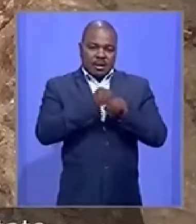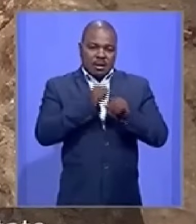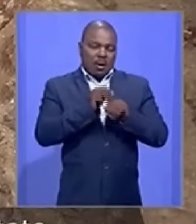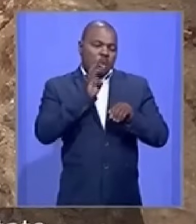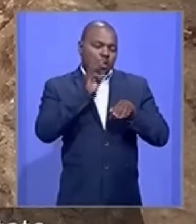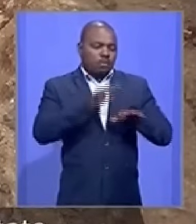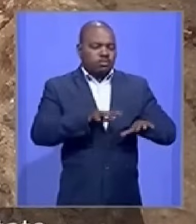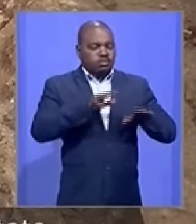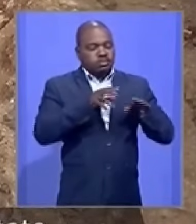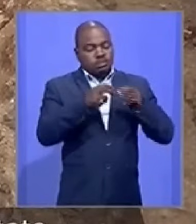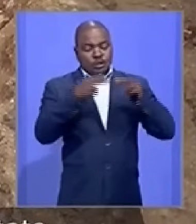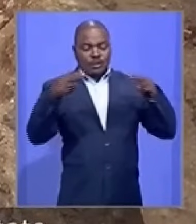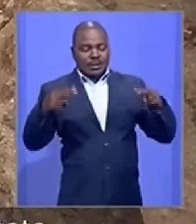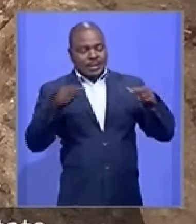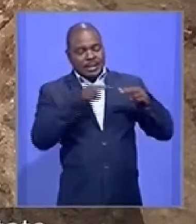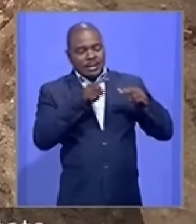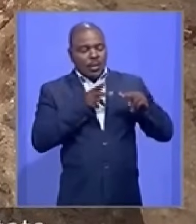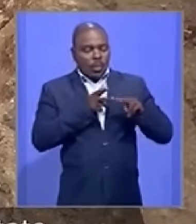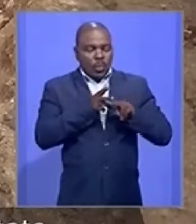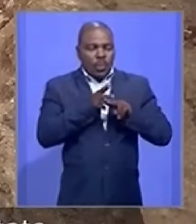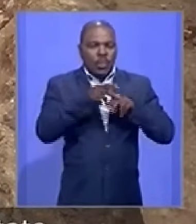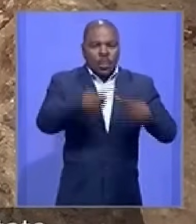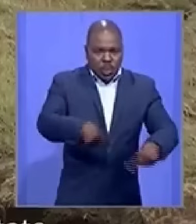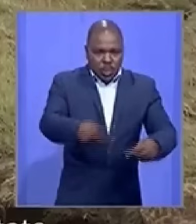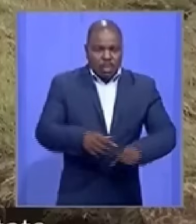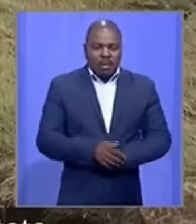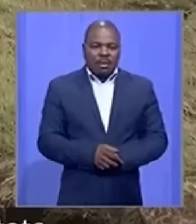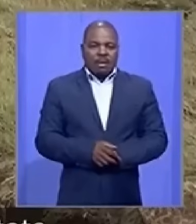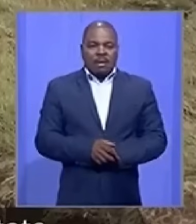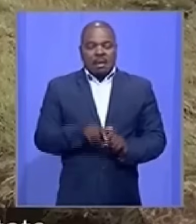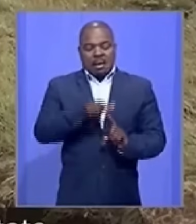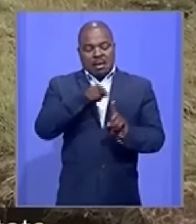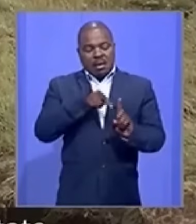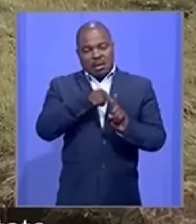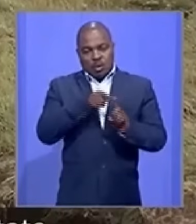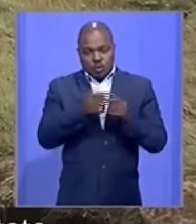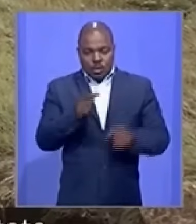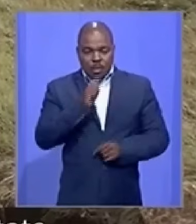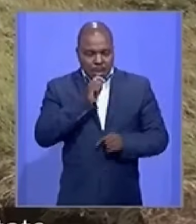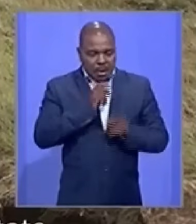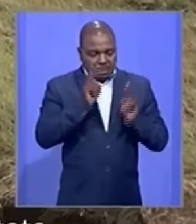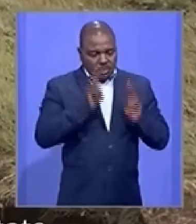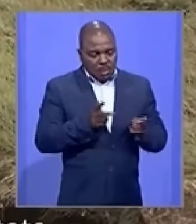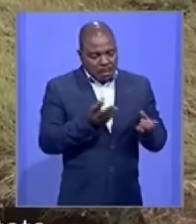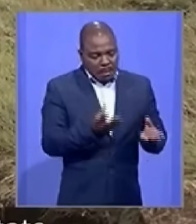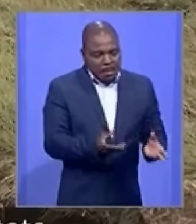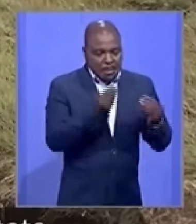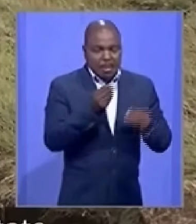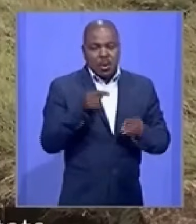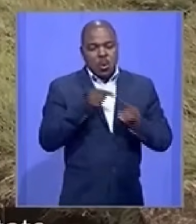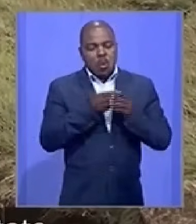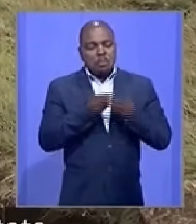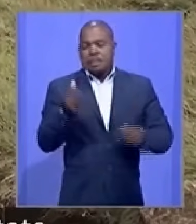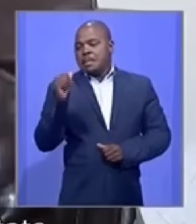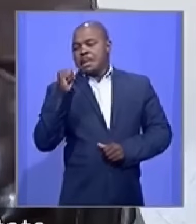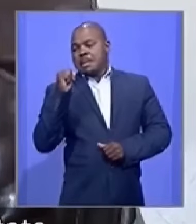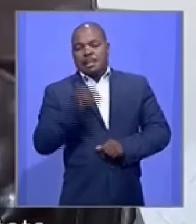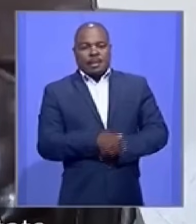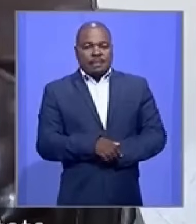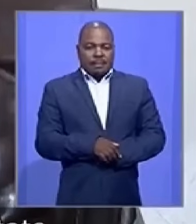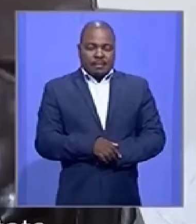metsi a pula borokgong bo tlase ba tsela. Setopo sa hae se fumanwe ka jeno seng ka mora ho nyamela maoba. Ntate re